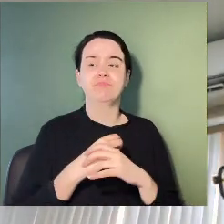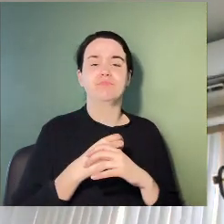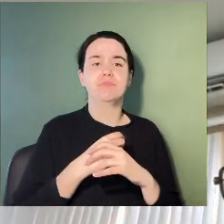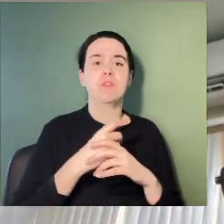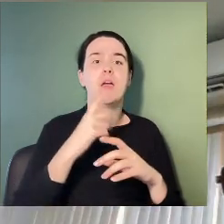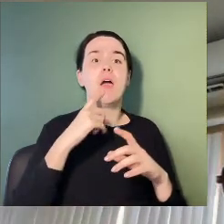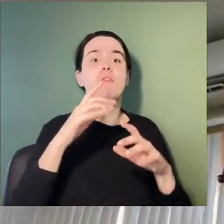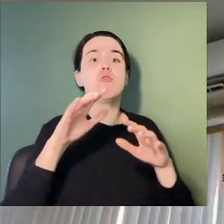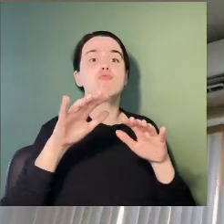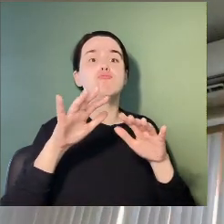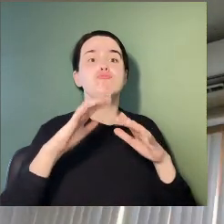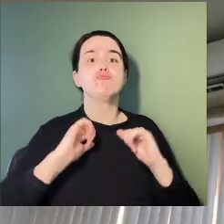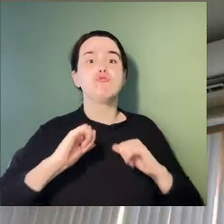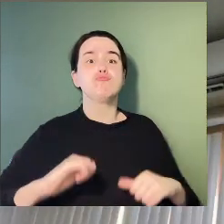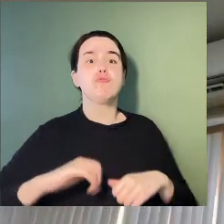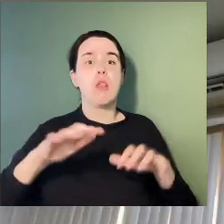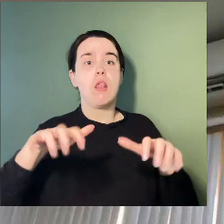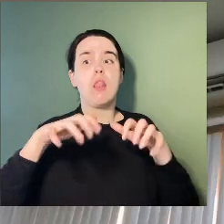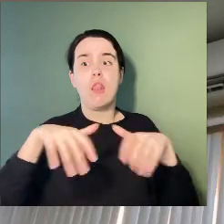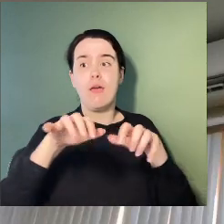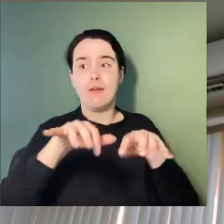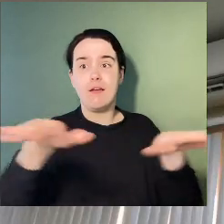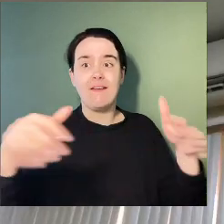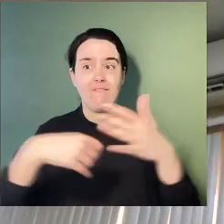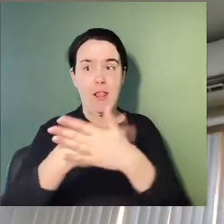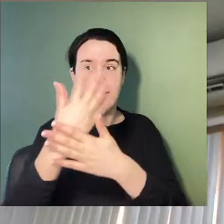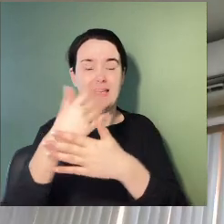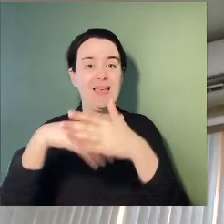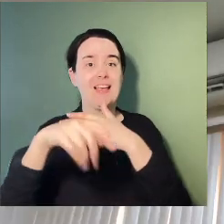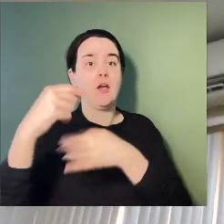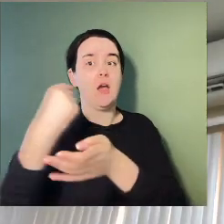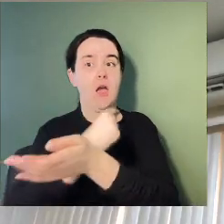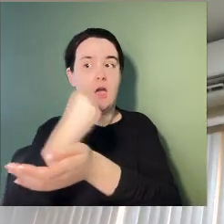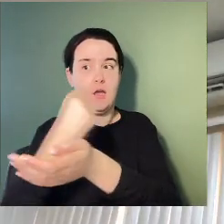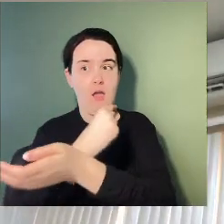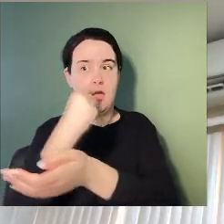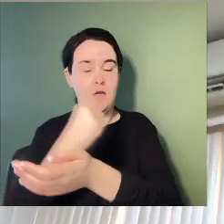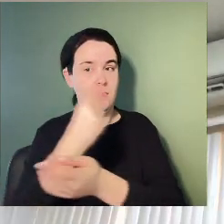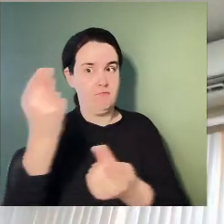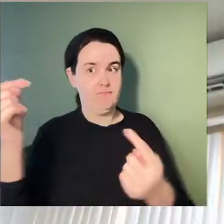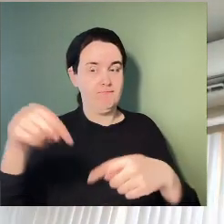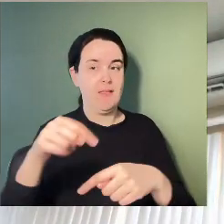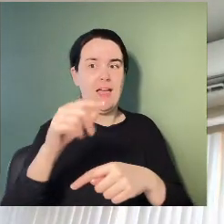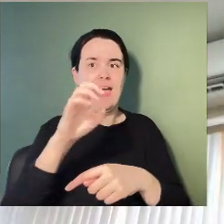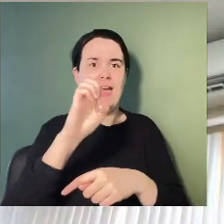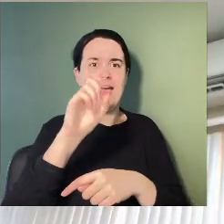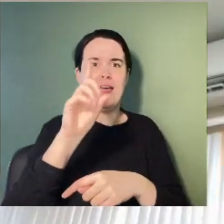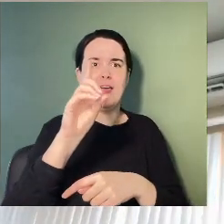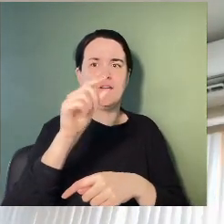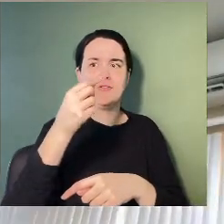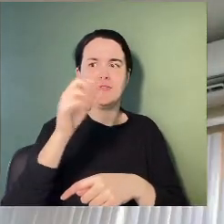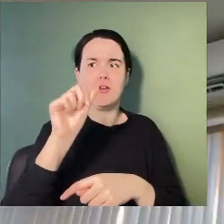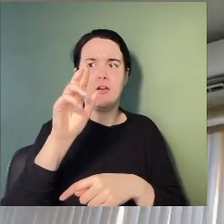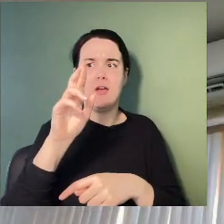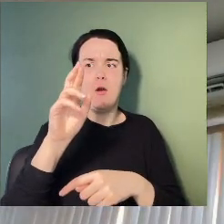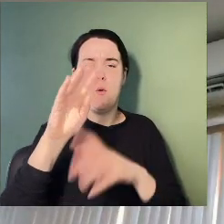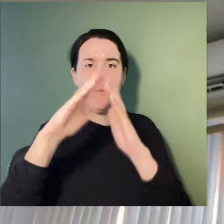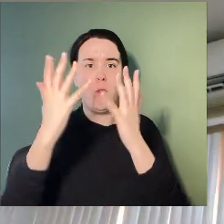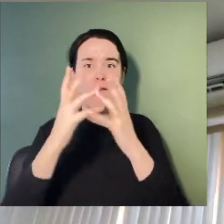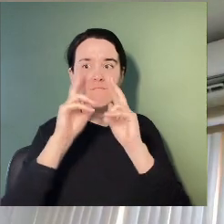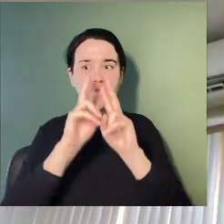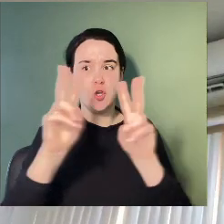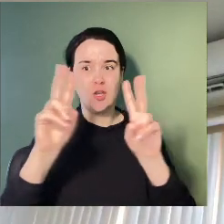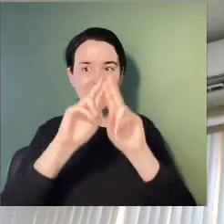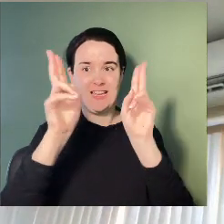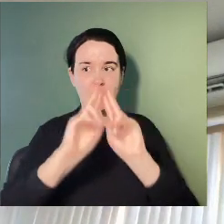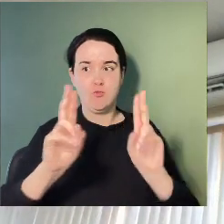Development, Osman at Ghana Developing Communities Association, from Edgar at World Vision International, from Michael at Oxfam